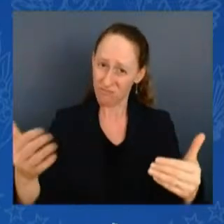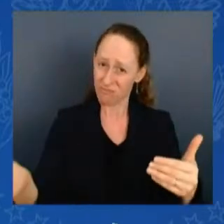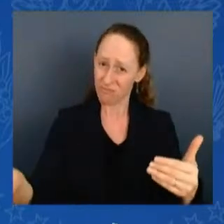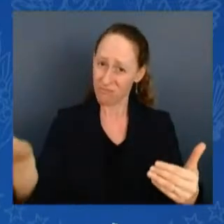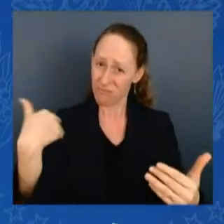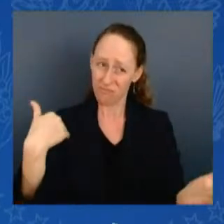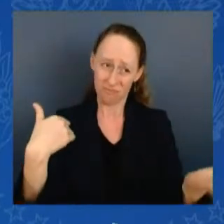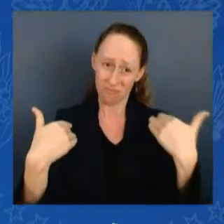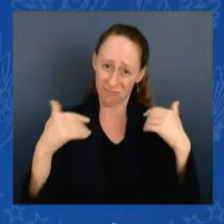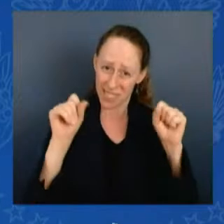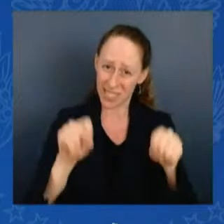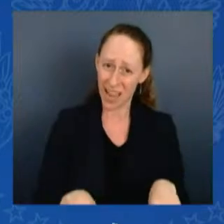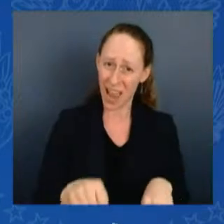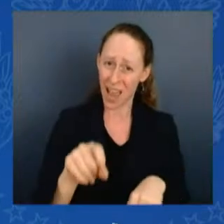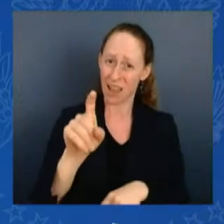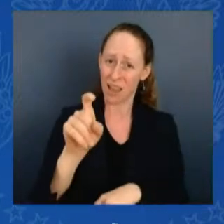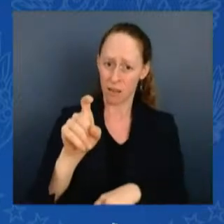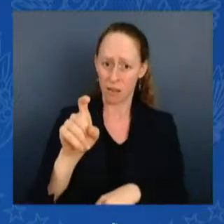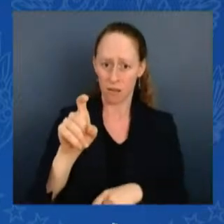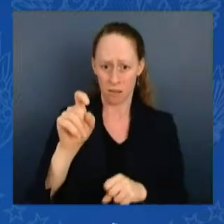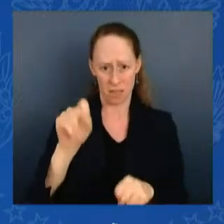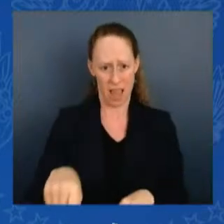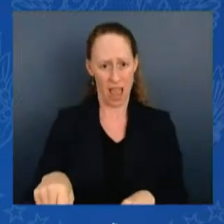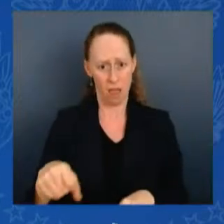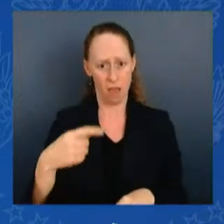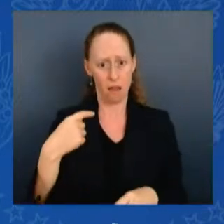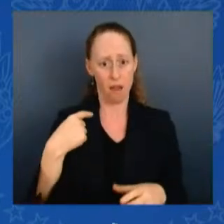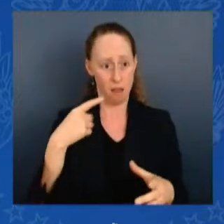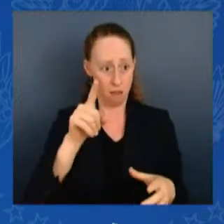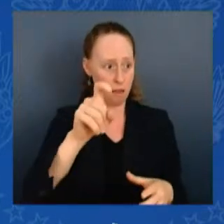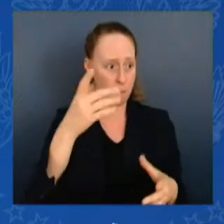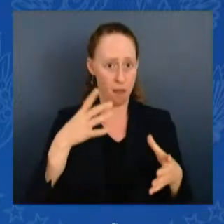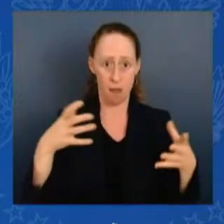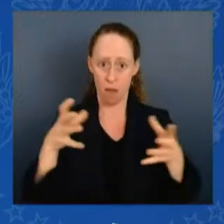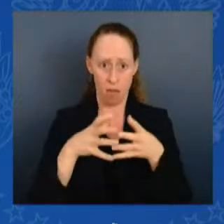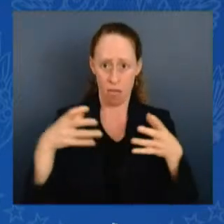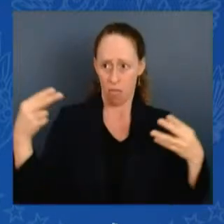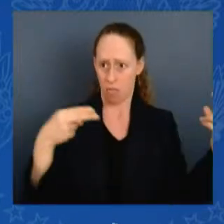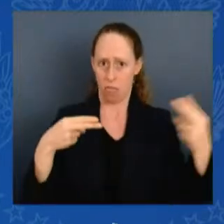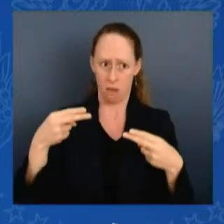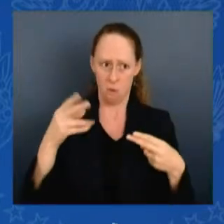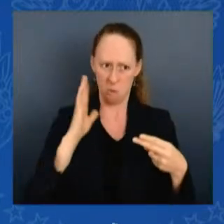dilute and weaken NATO and provoke Moscow.